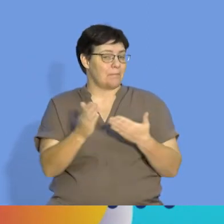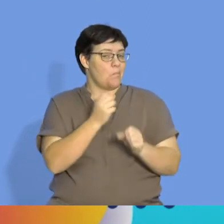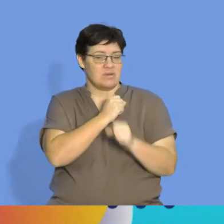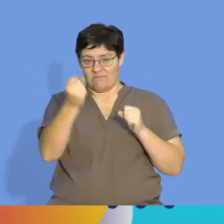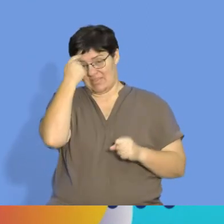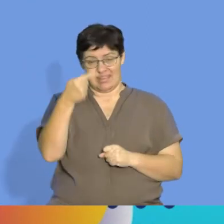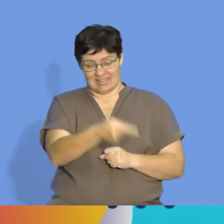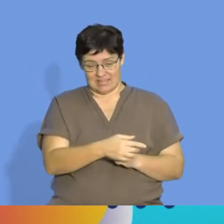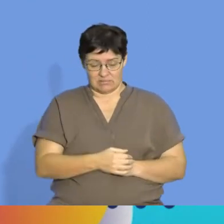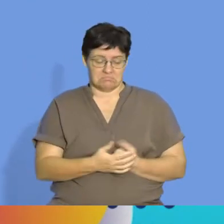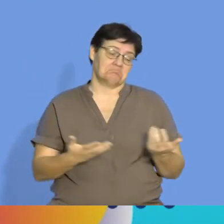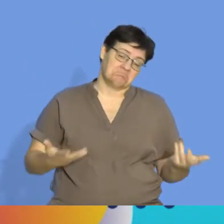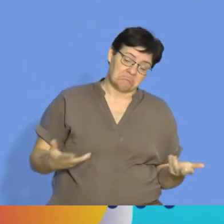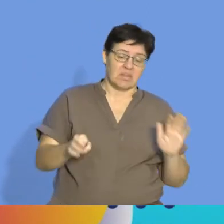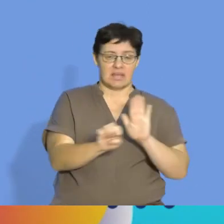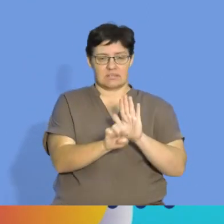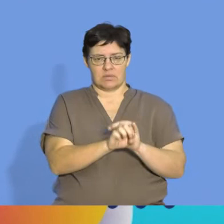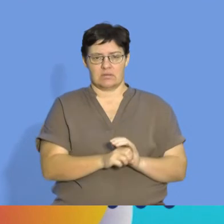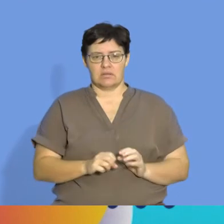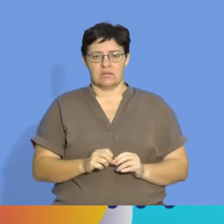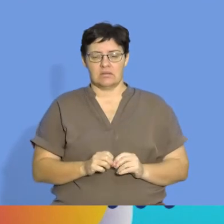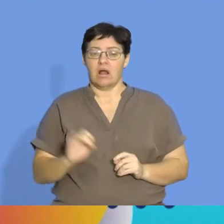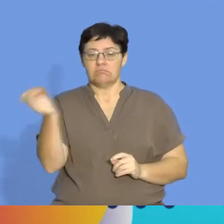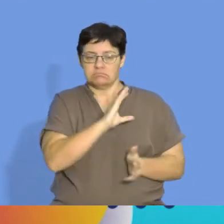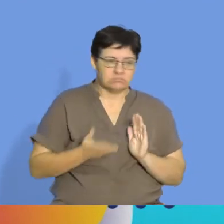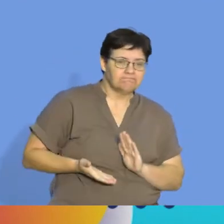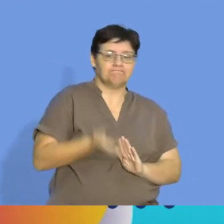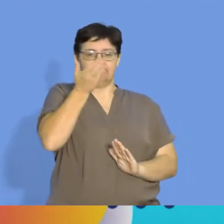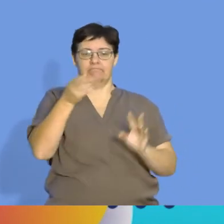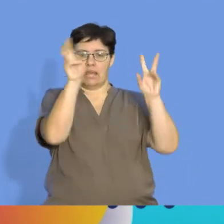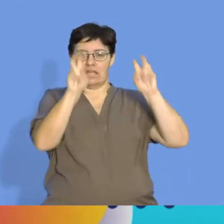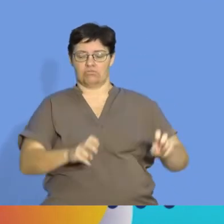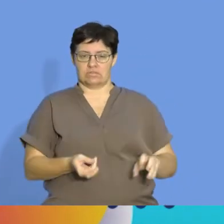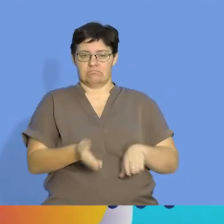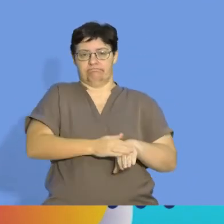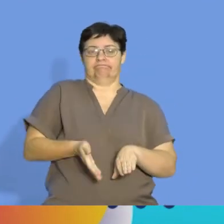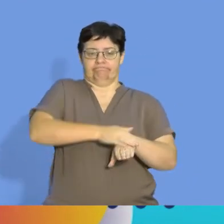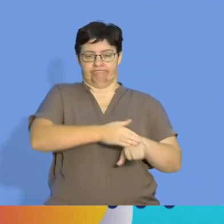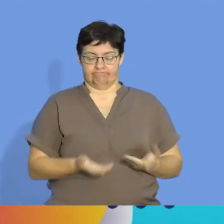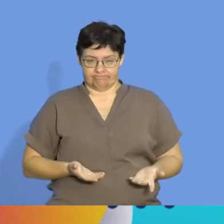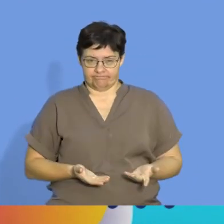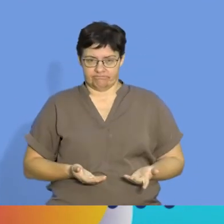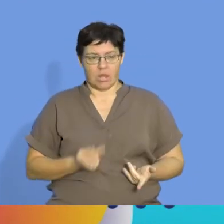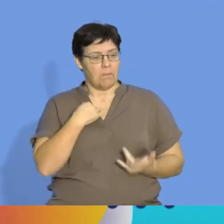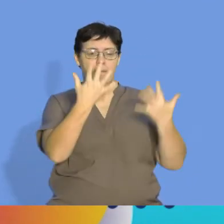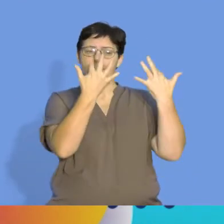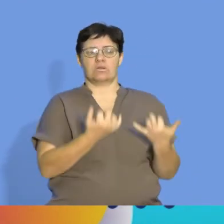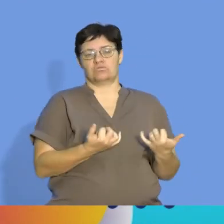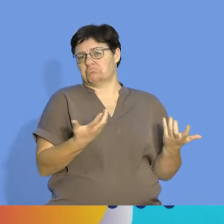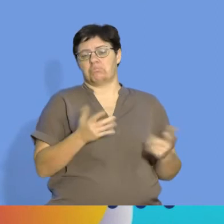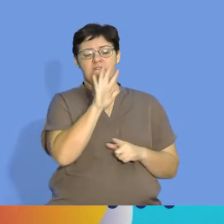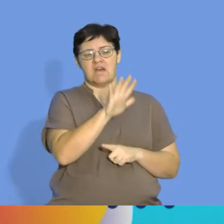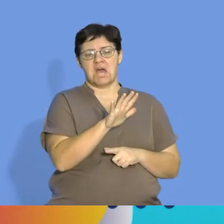not consider. For example, a sudden increase in electricity tariffs. Okay, you may have budgeted for